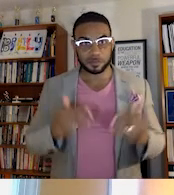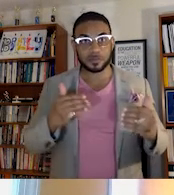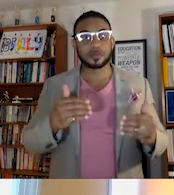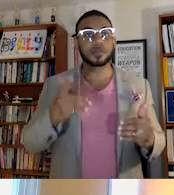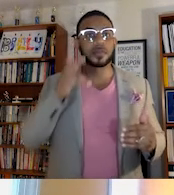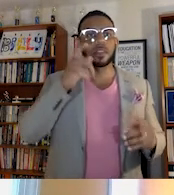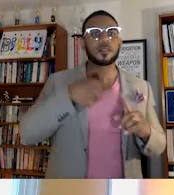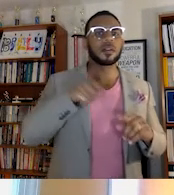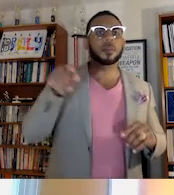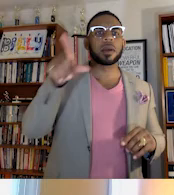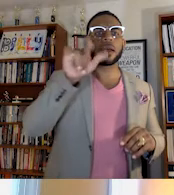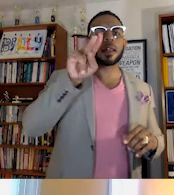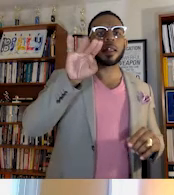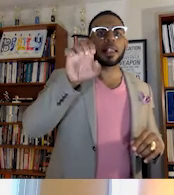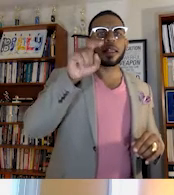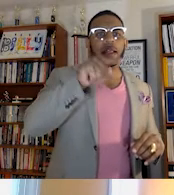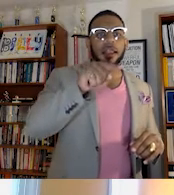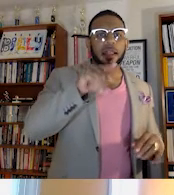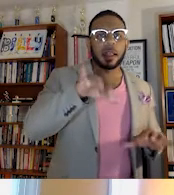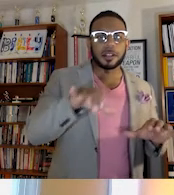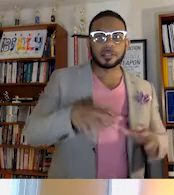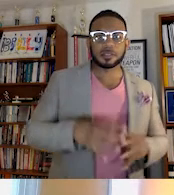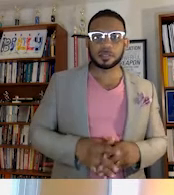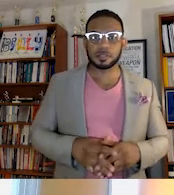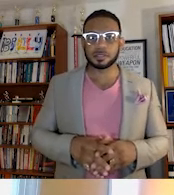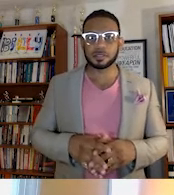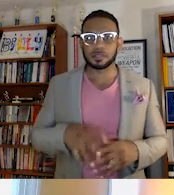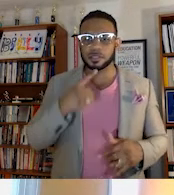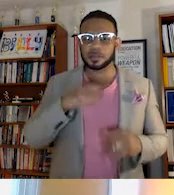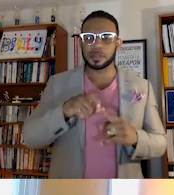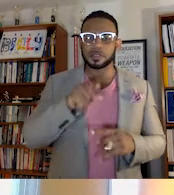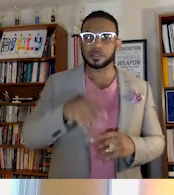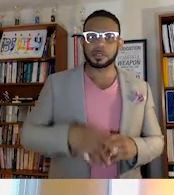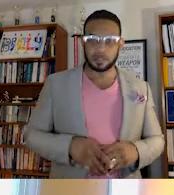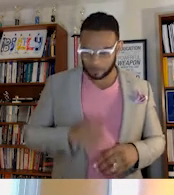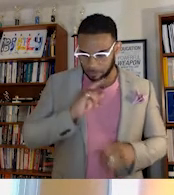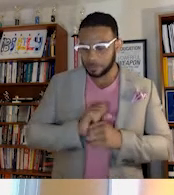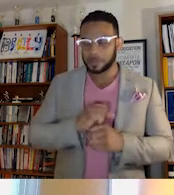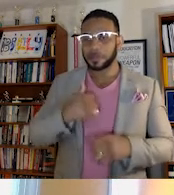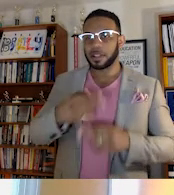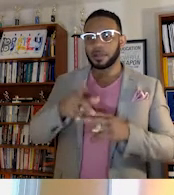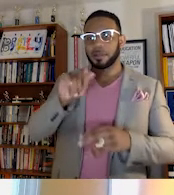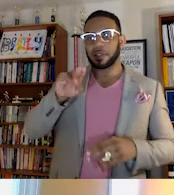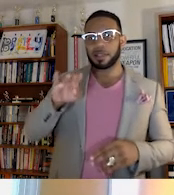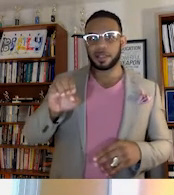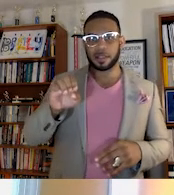Let's hear from Lance. Tell us about you, Lance. Yeah, absolutely. And my name